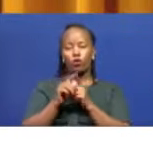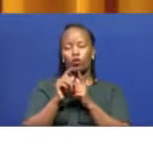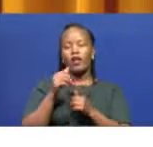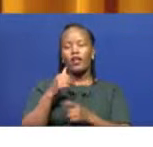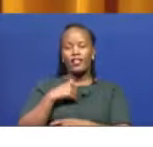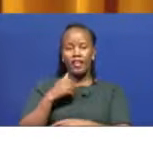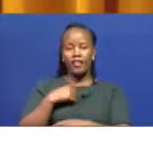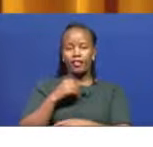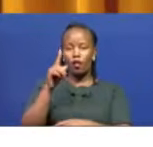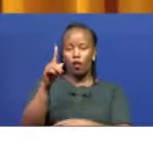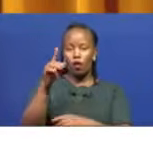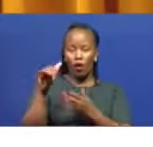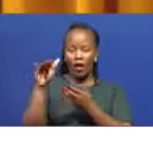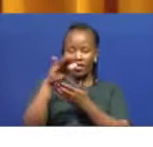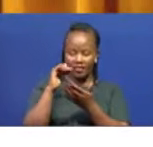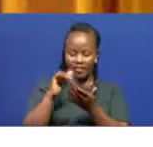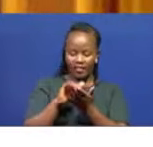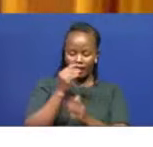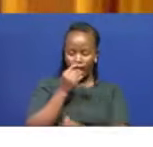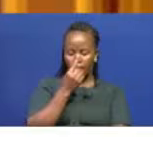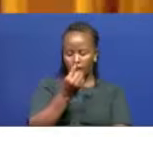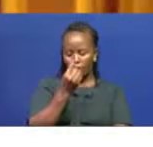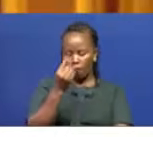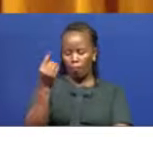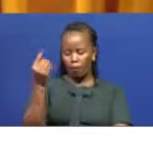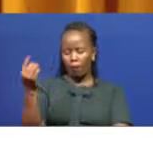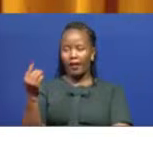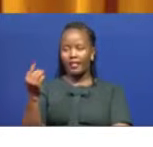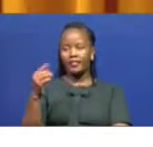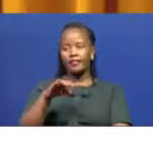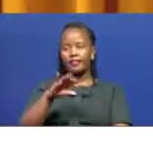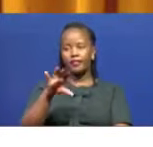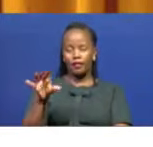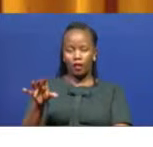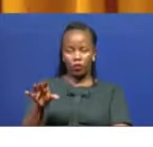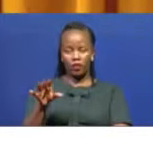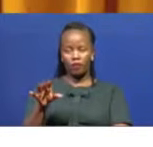one center per county and one